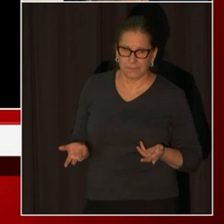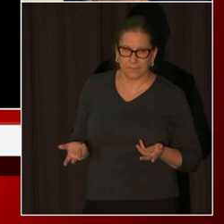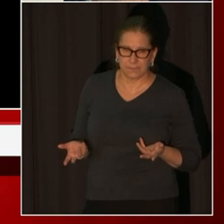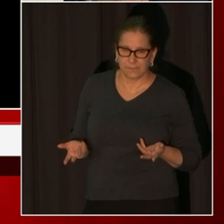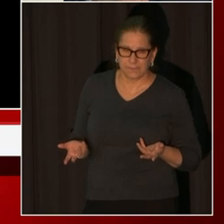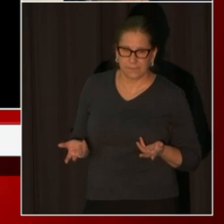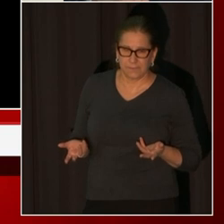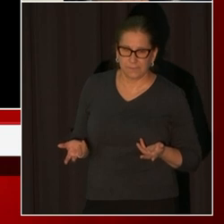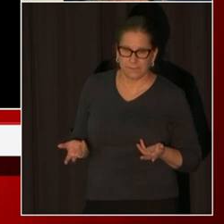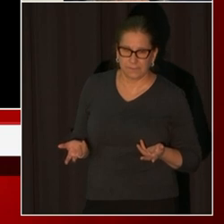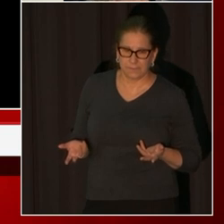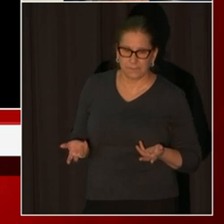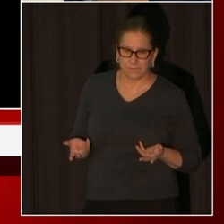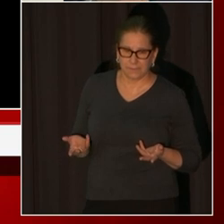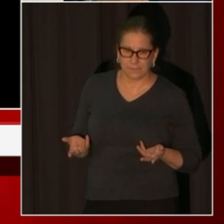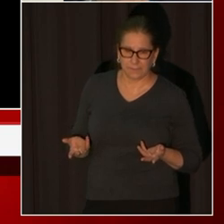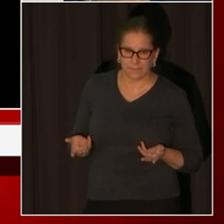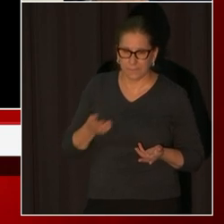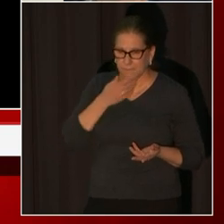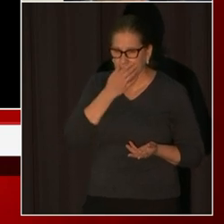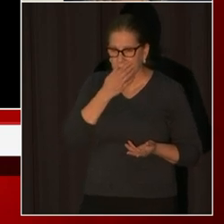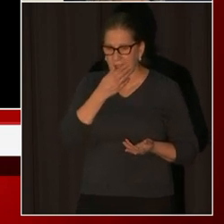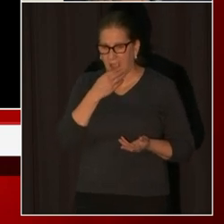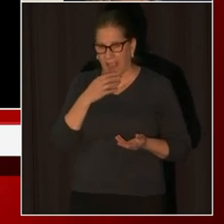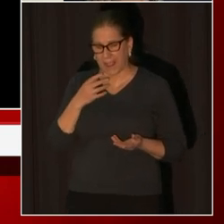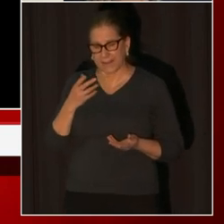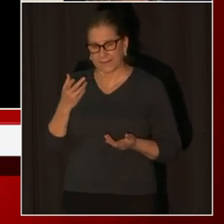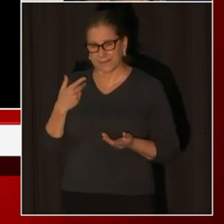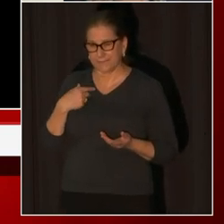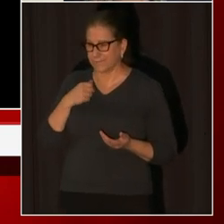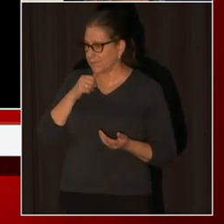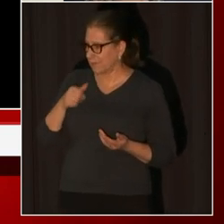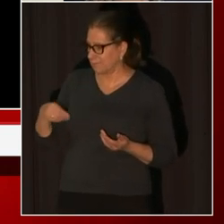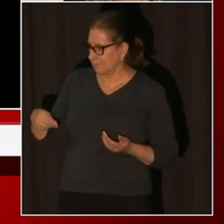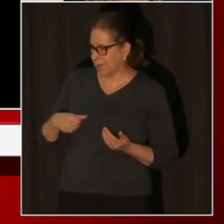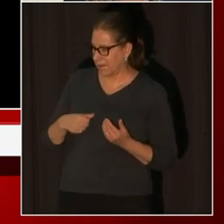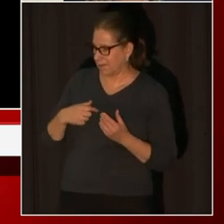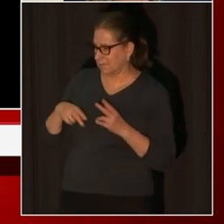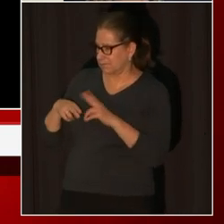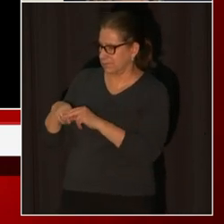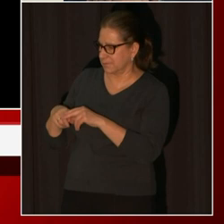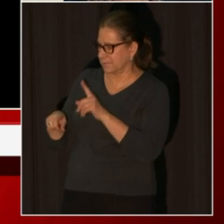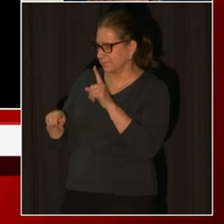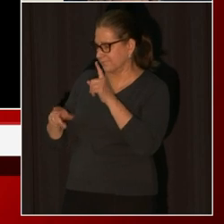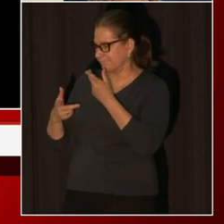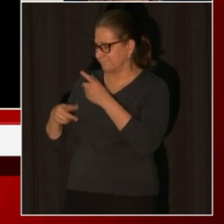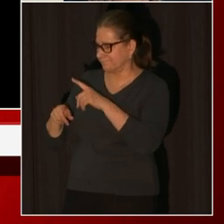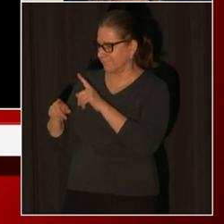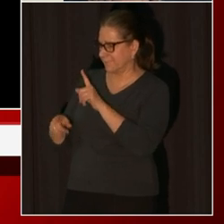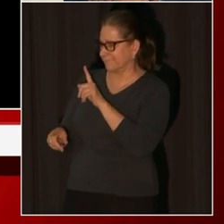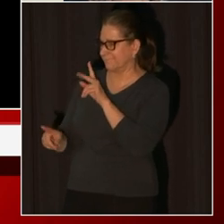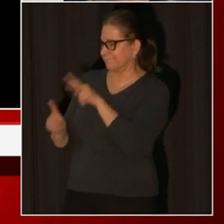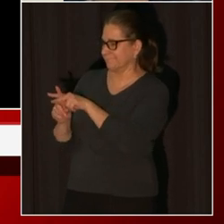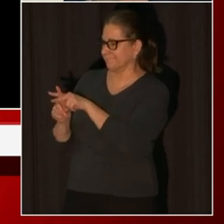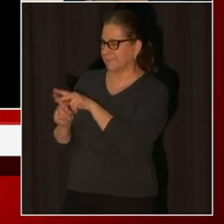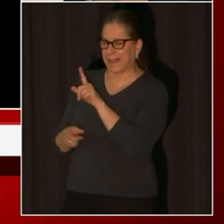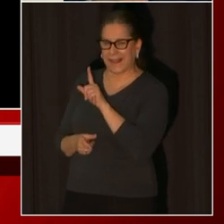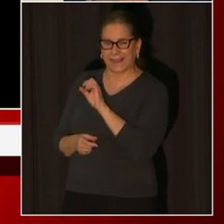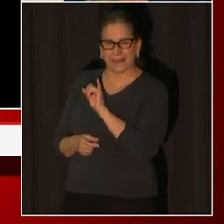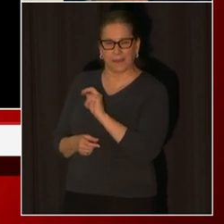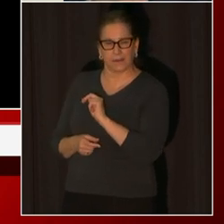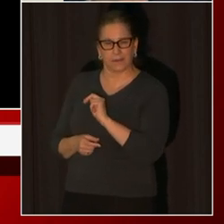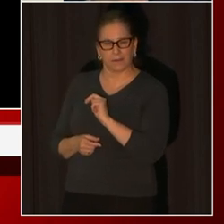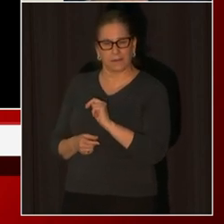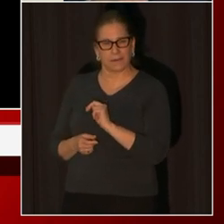lien on the property that gets placed on those. So when they get sold, they get paid then in the long run. But a lot of our property taxes, and